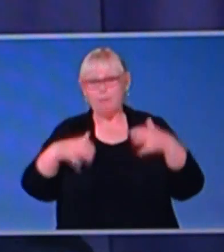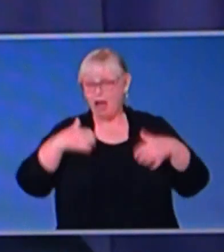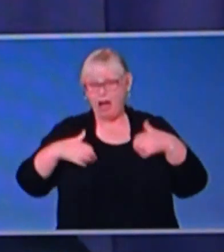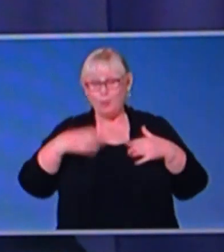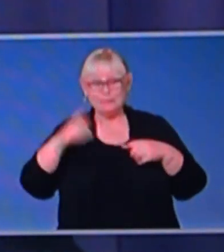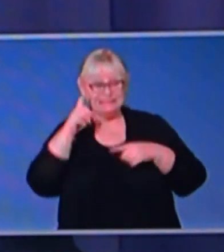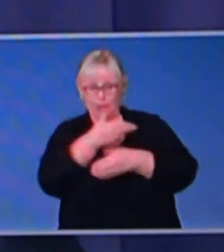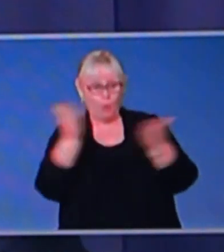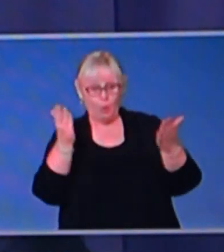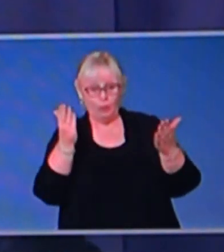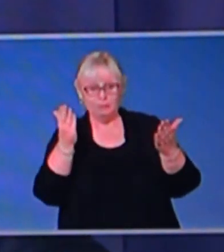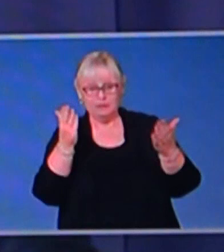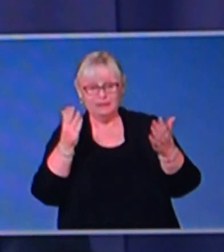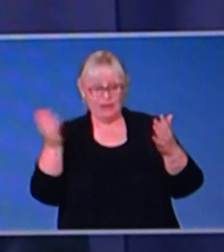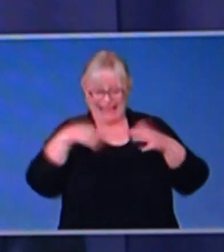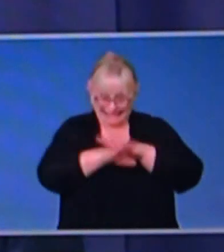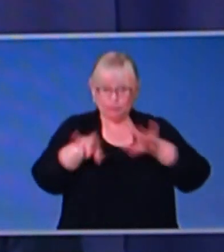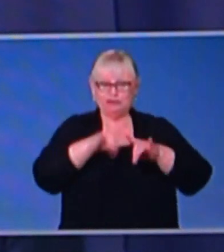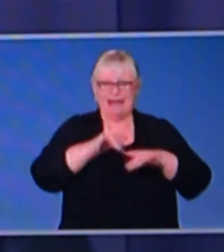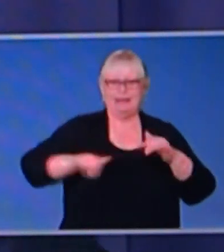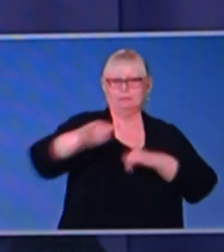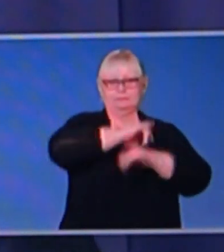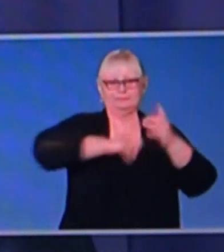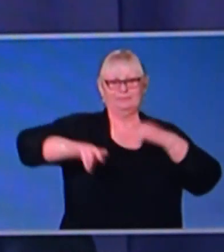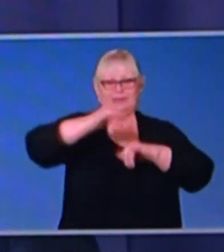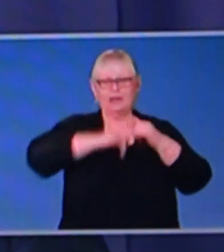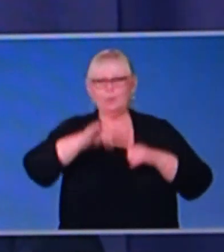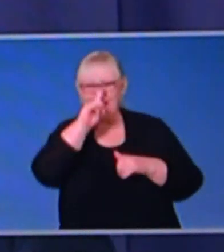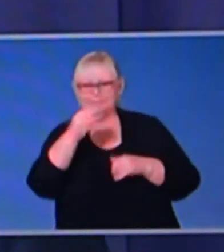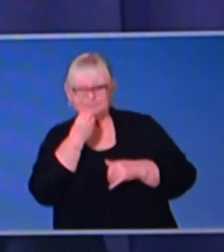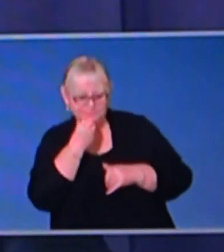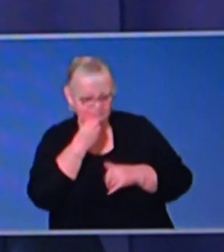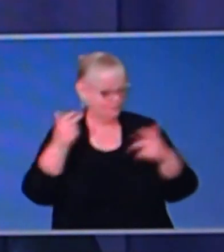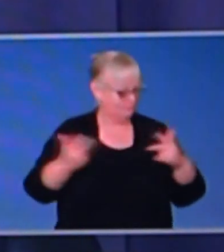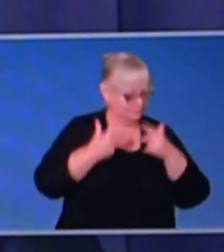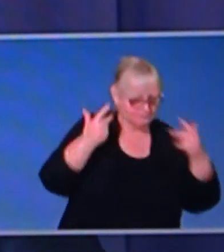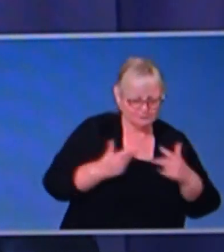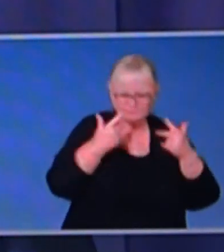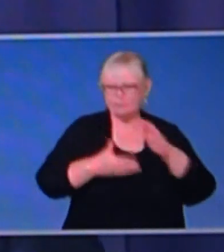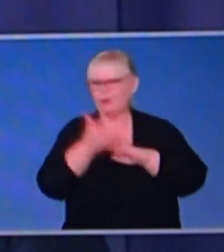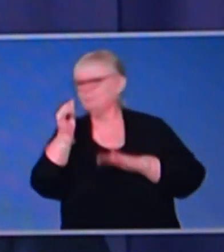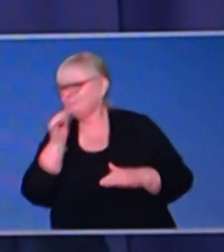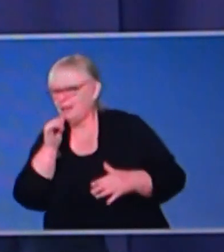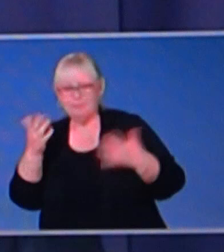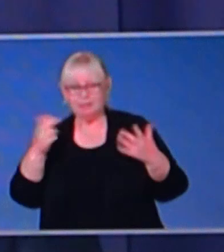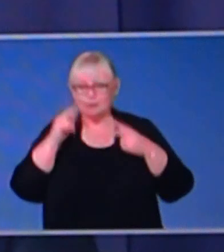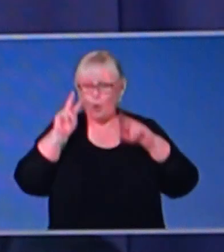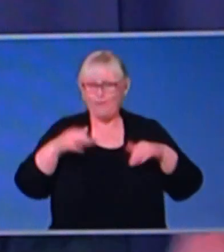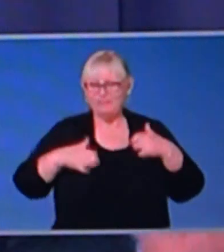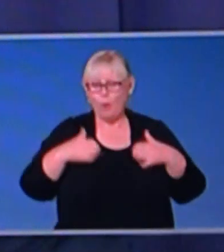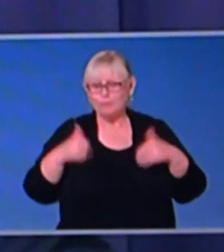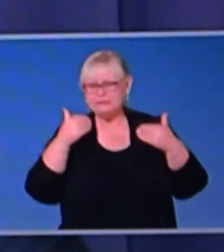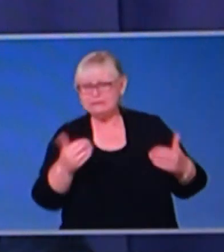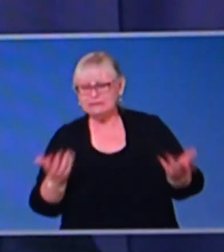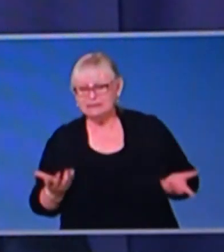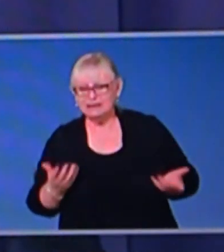again within Australia. I look forward to the time where they can sit down to a meal at a restaurant or a cafe or in a pub again. I look forward to the time where they